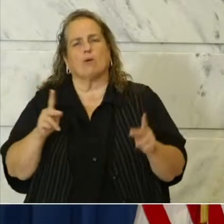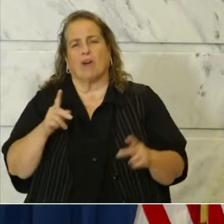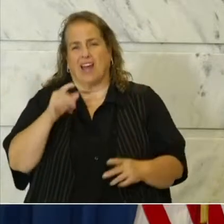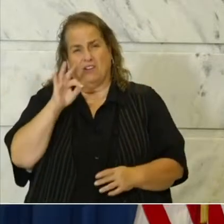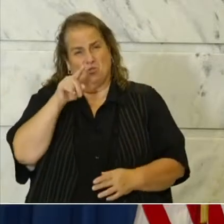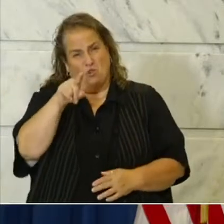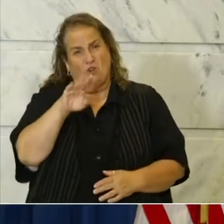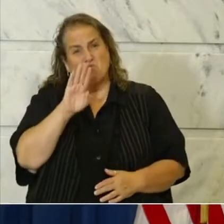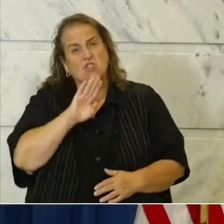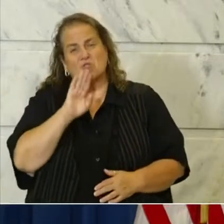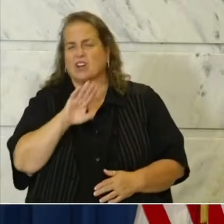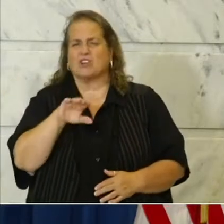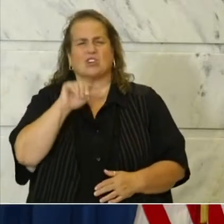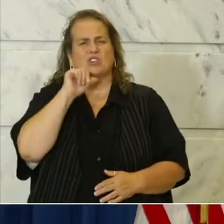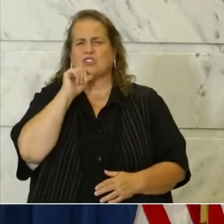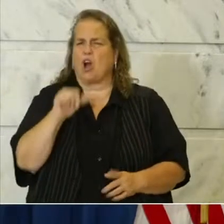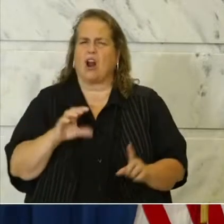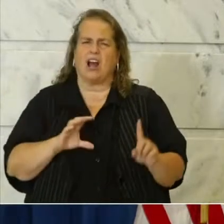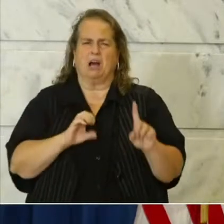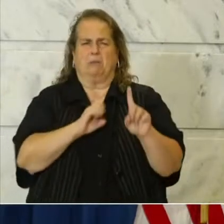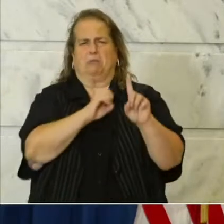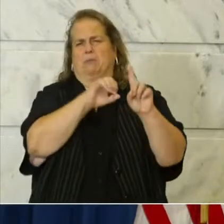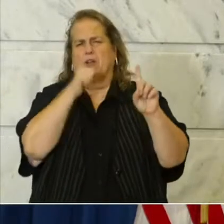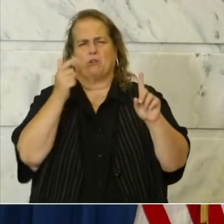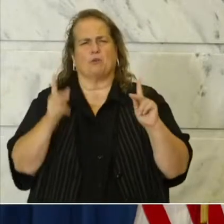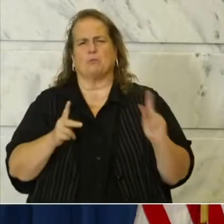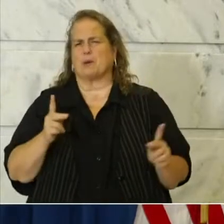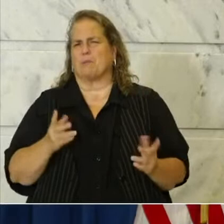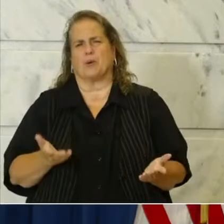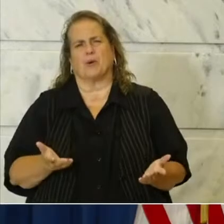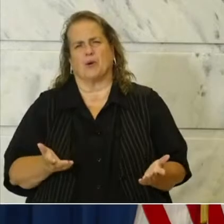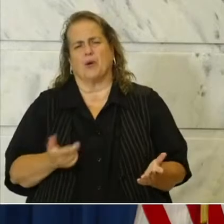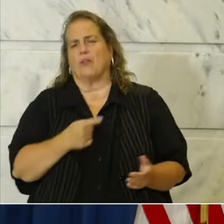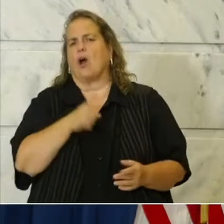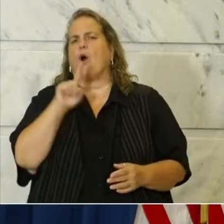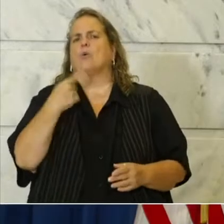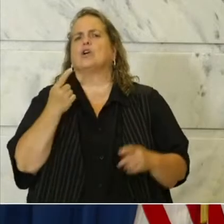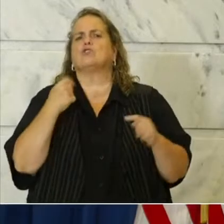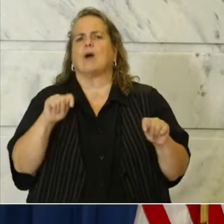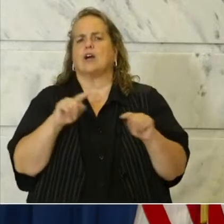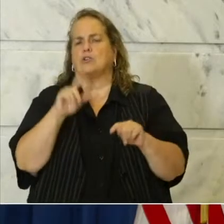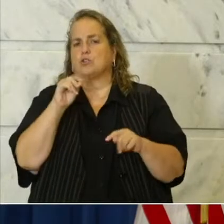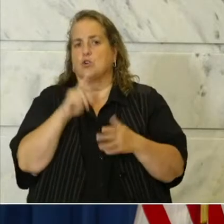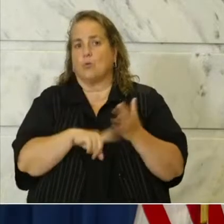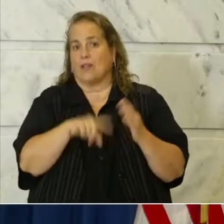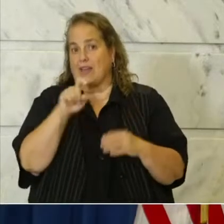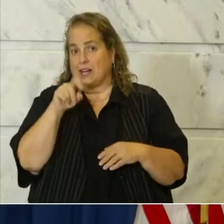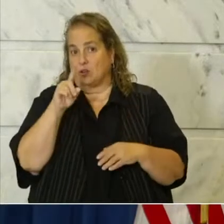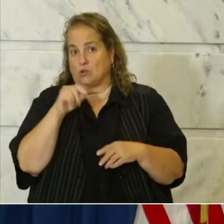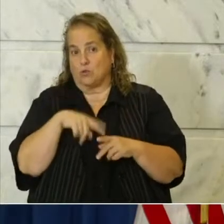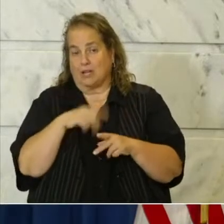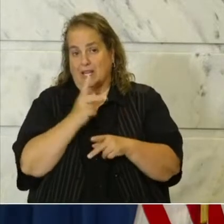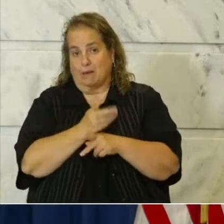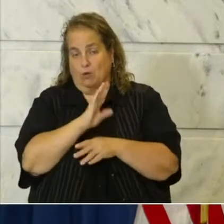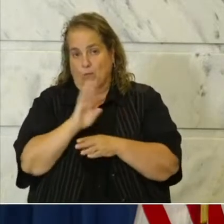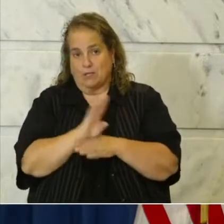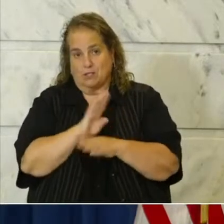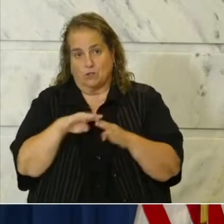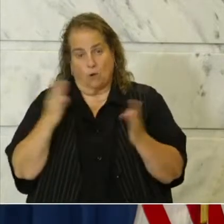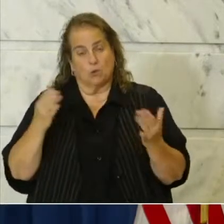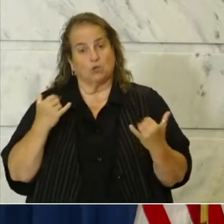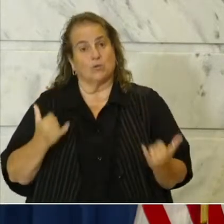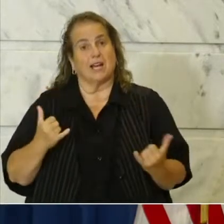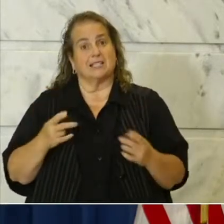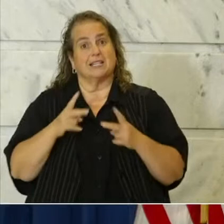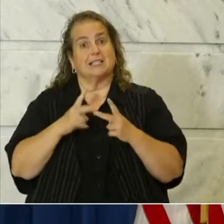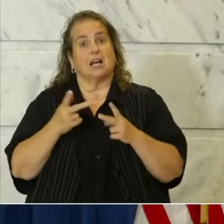people. You know, they're just trying to do what they need to do to keep their business open. With today being the second largest number of cases, I'm